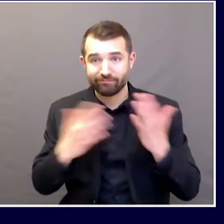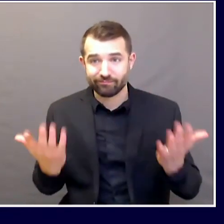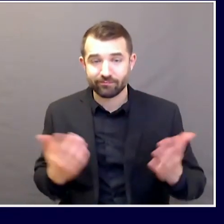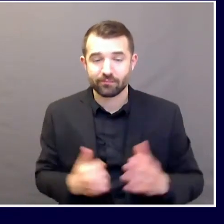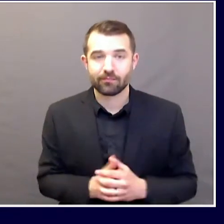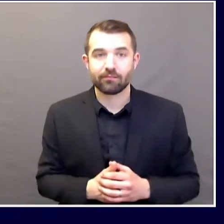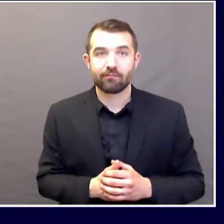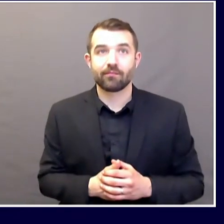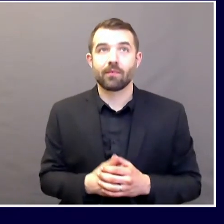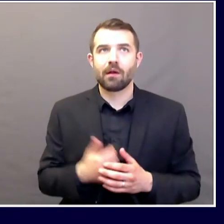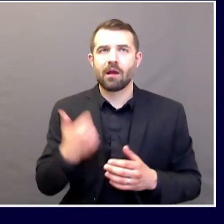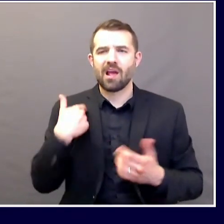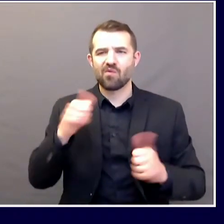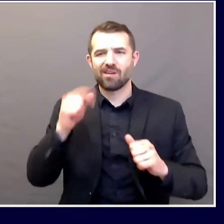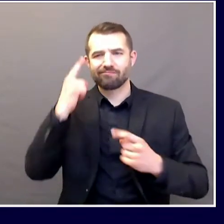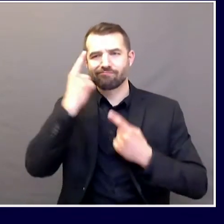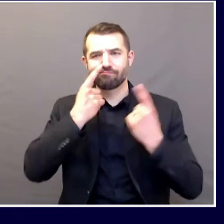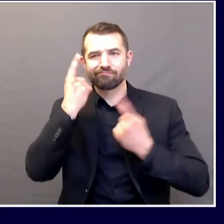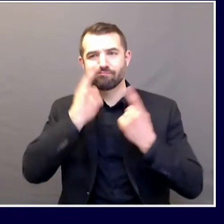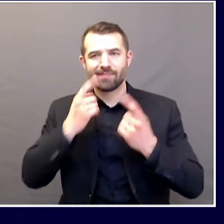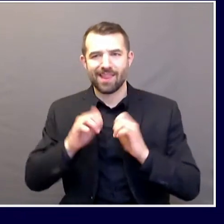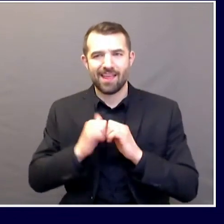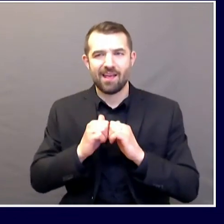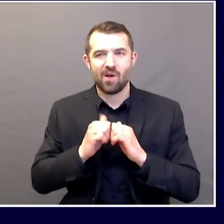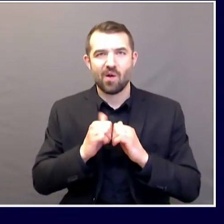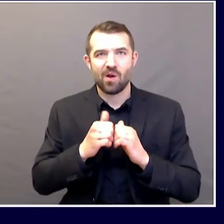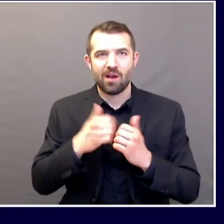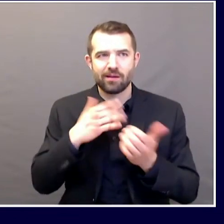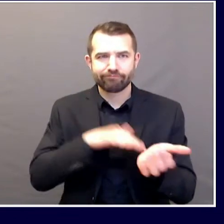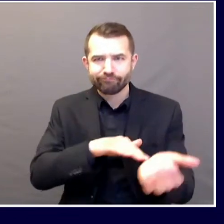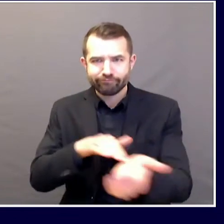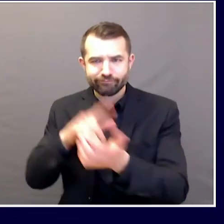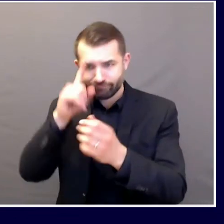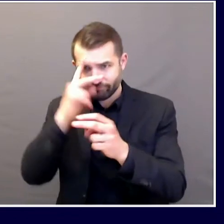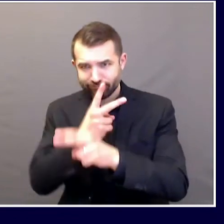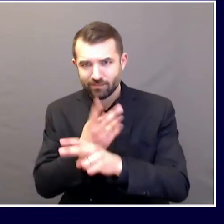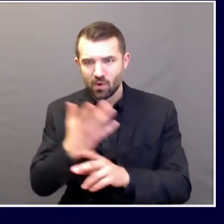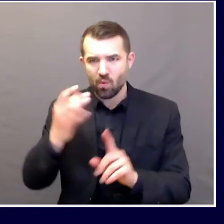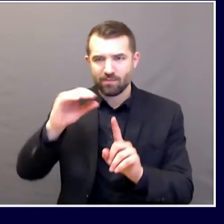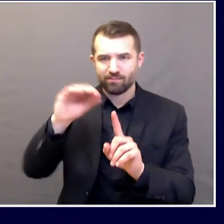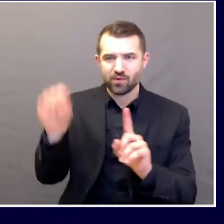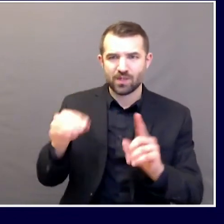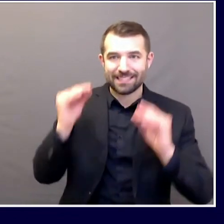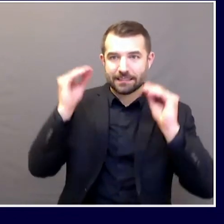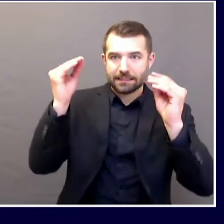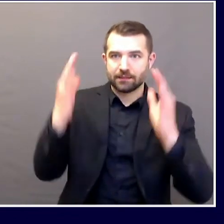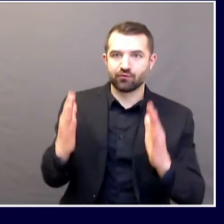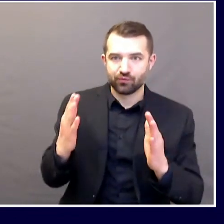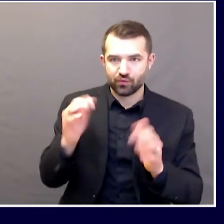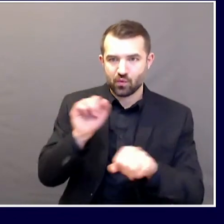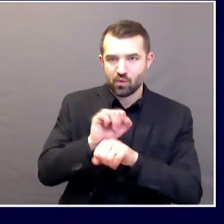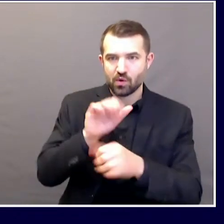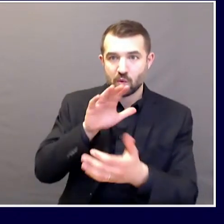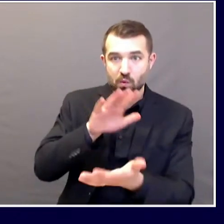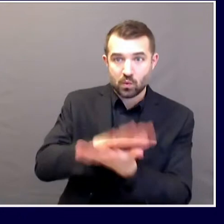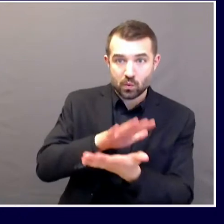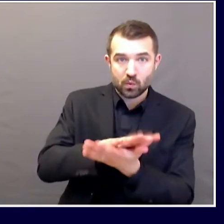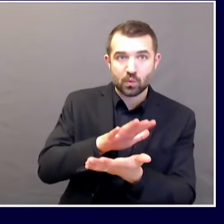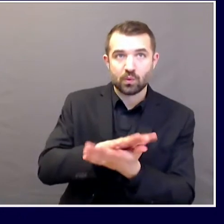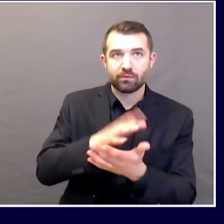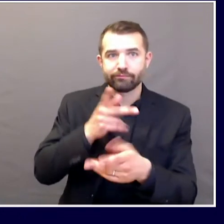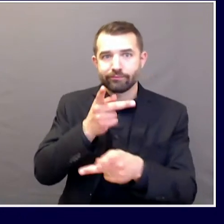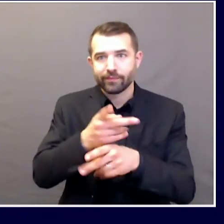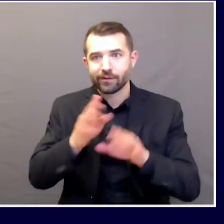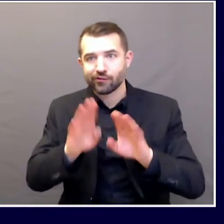we can gauge what percentage of educators and childcare workers in Maine have received their first or maybe even their second dose